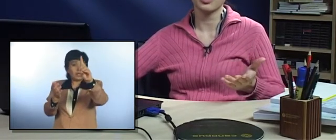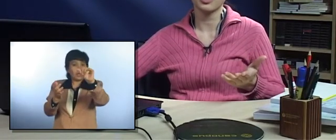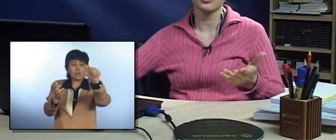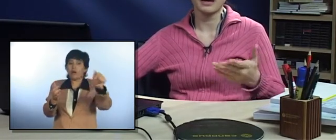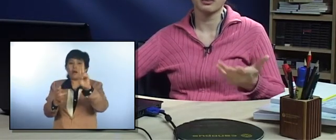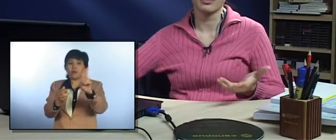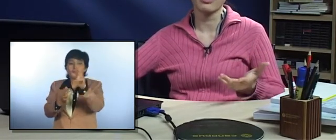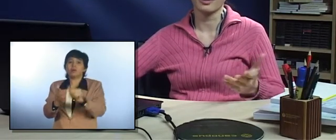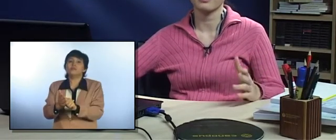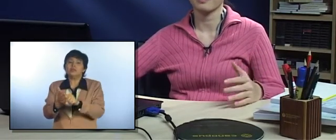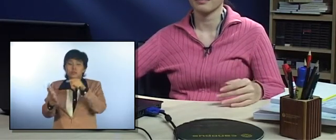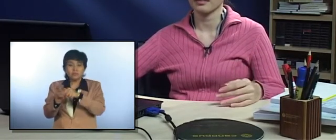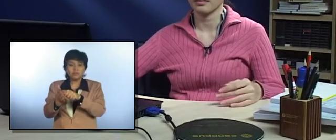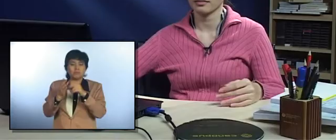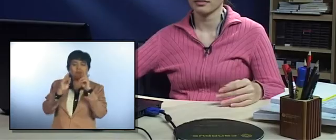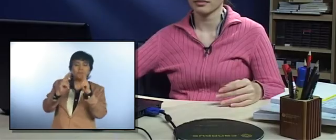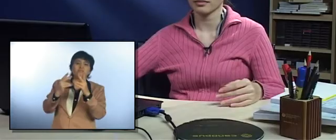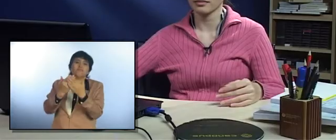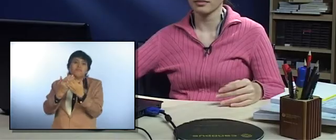personally would you prefer?